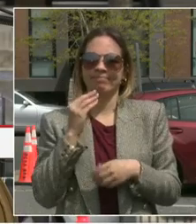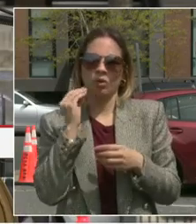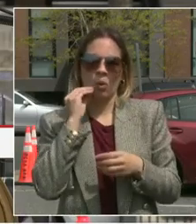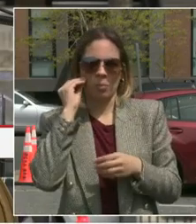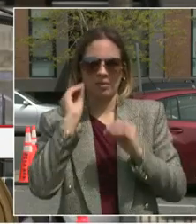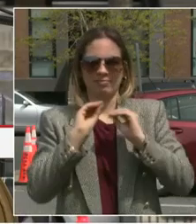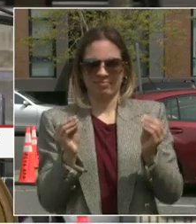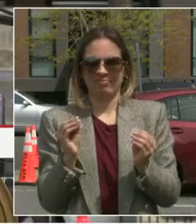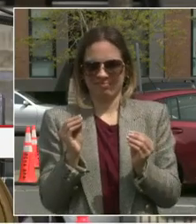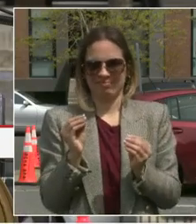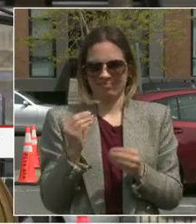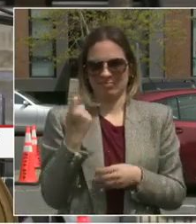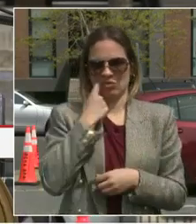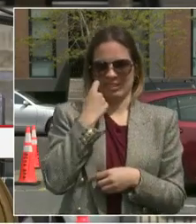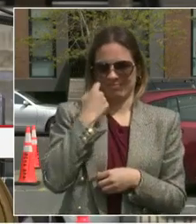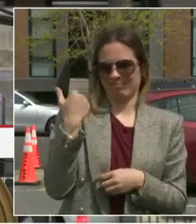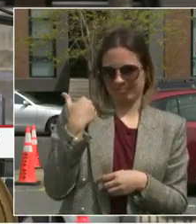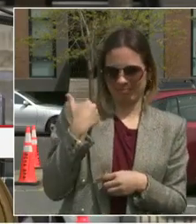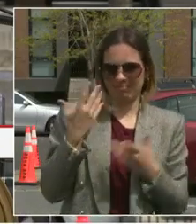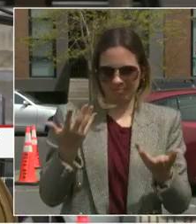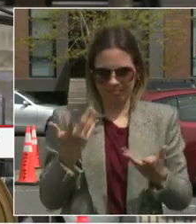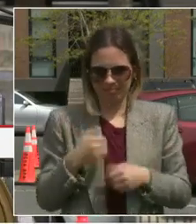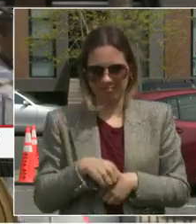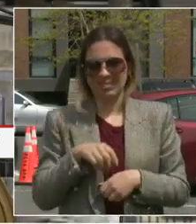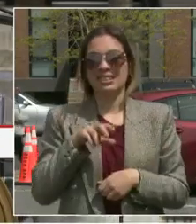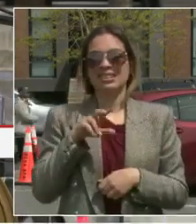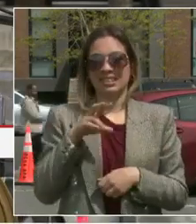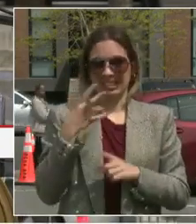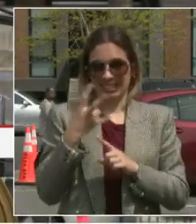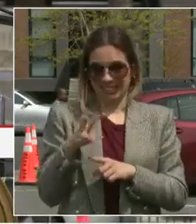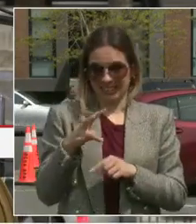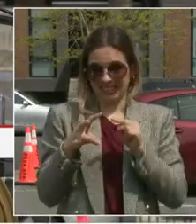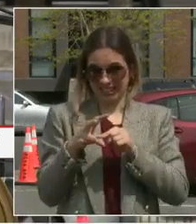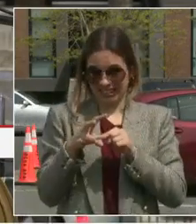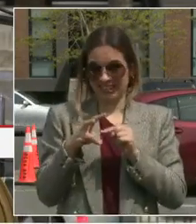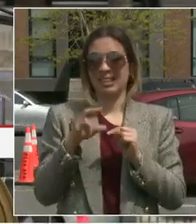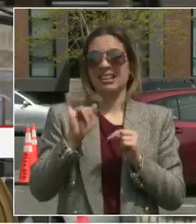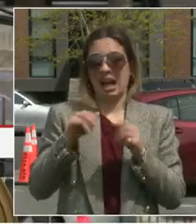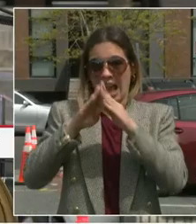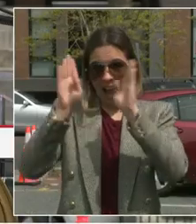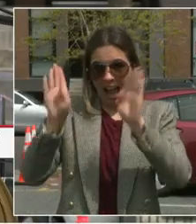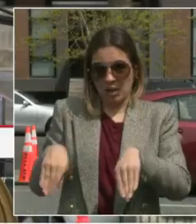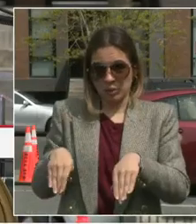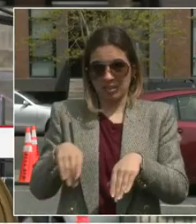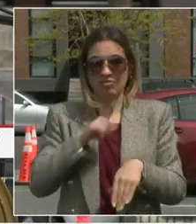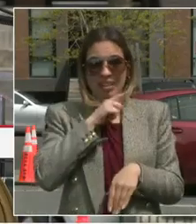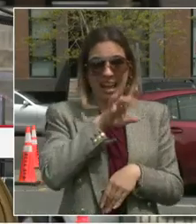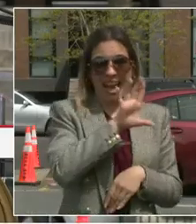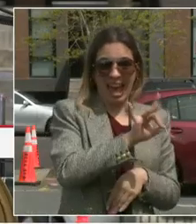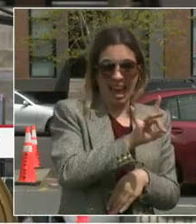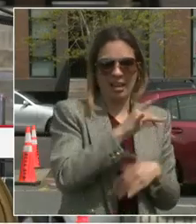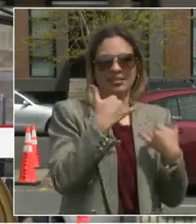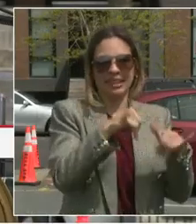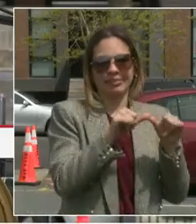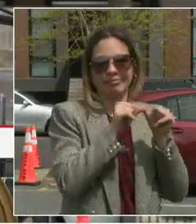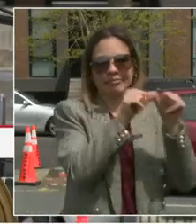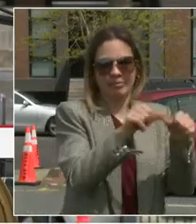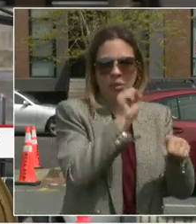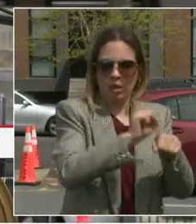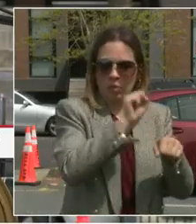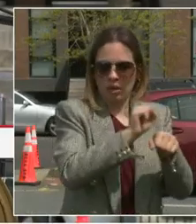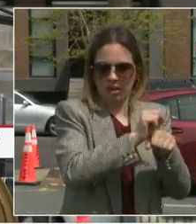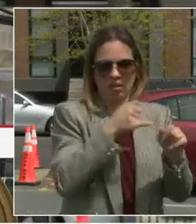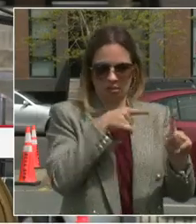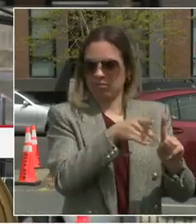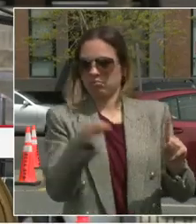that 9 of them are in housing now, and the other 8 are working on their housing, which means that we have effectively created an